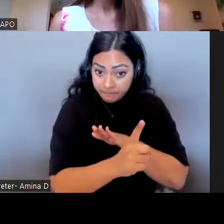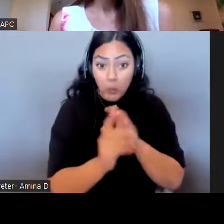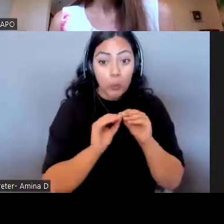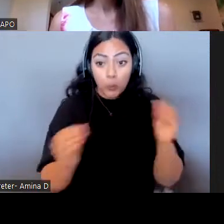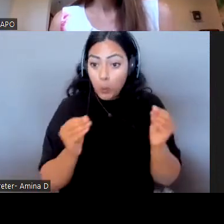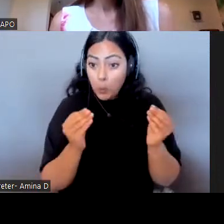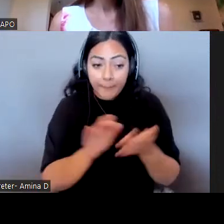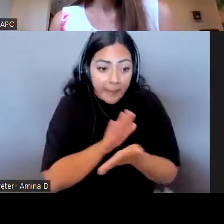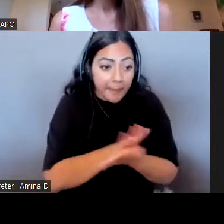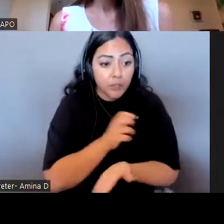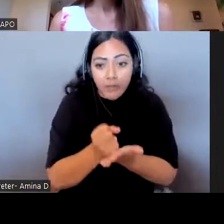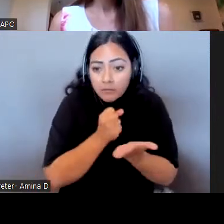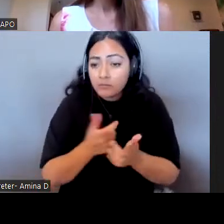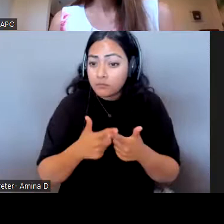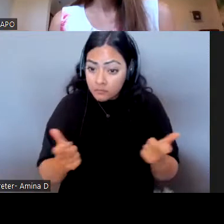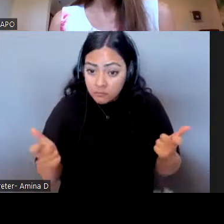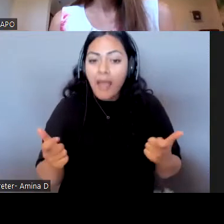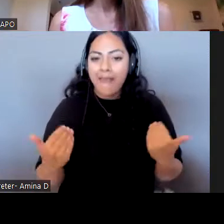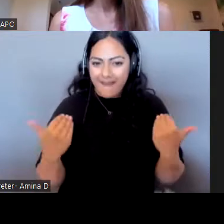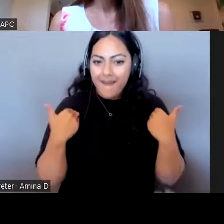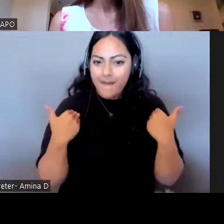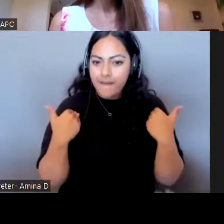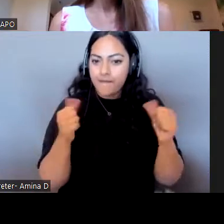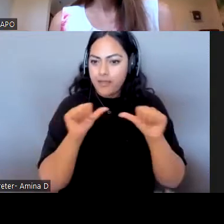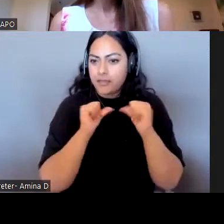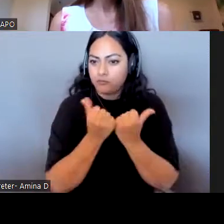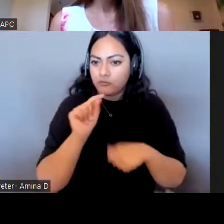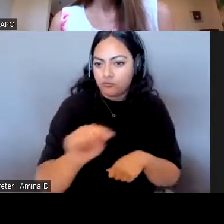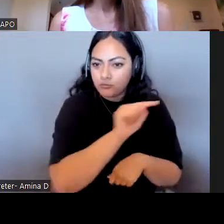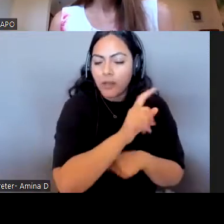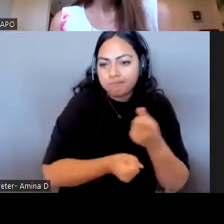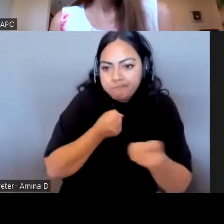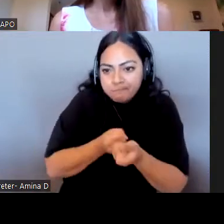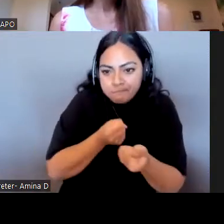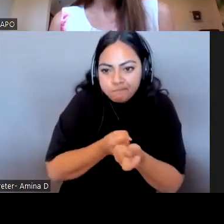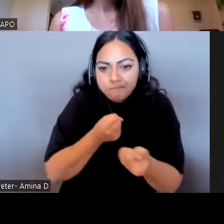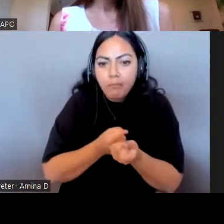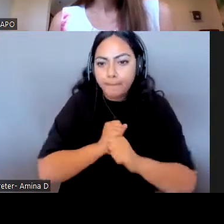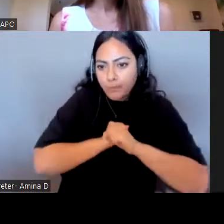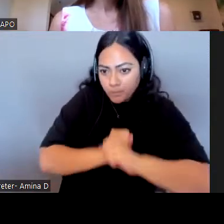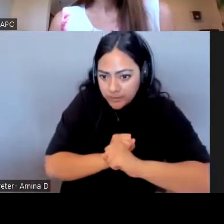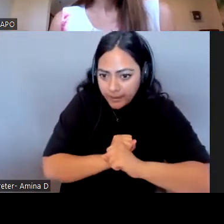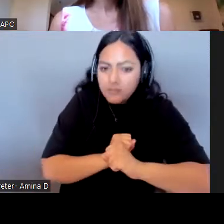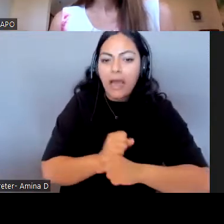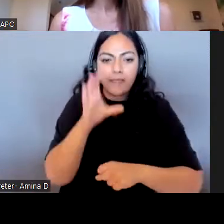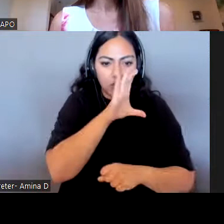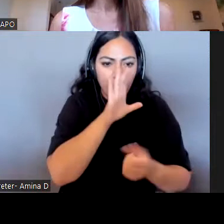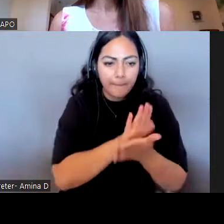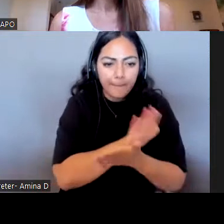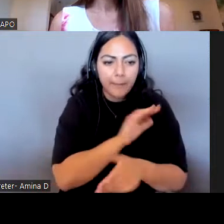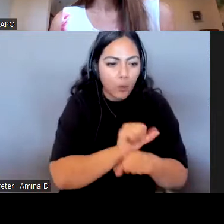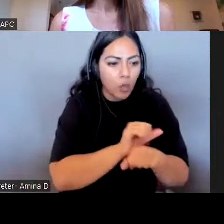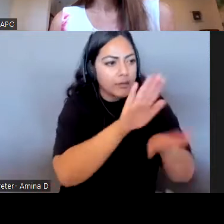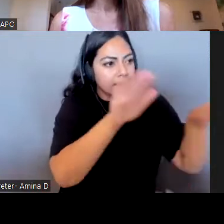documentation. So they can help them contact embassies and start that process in terms of getting copies of their paperwork. I think